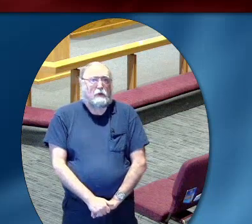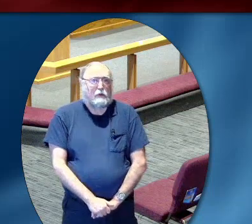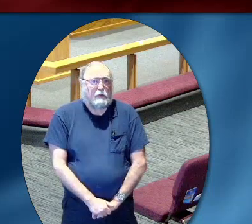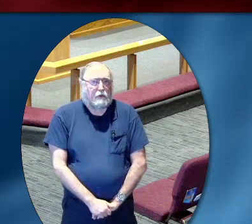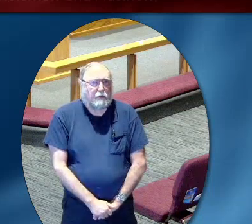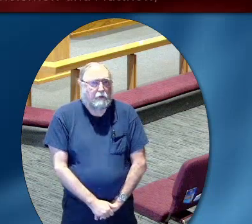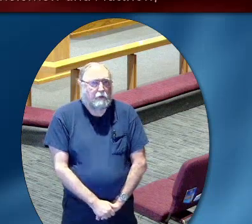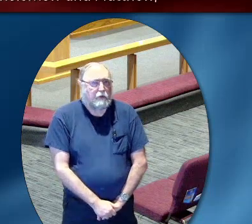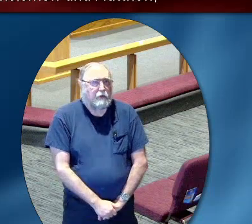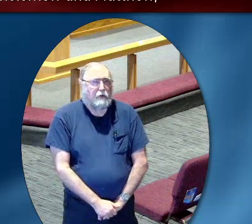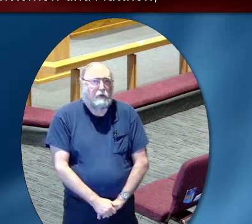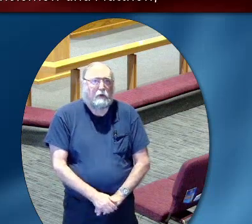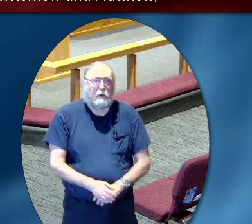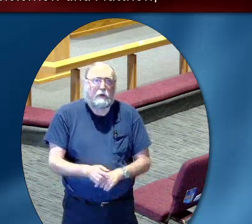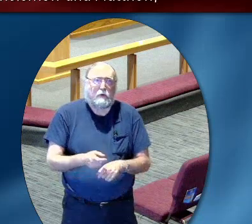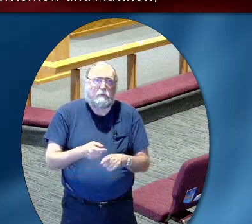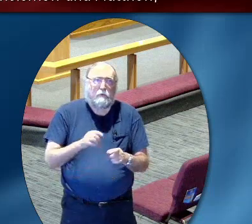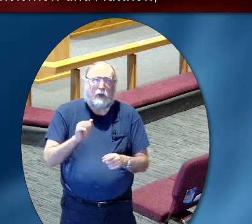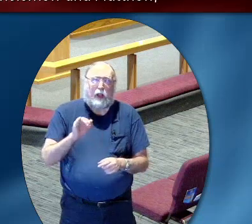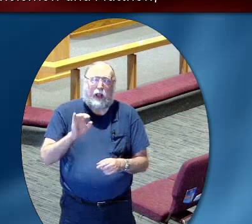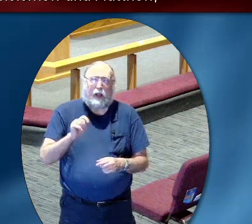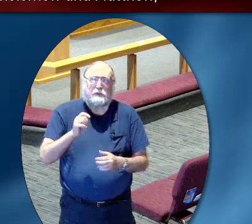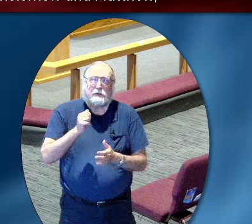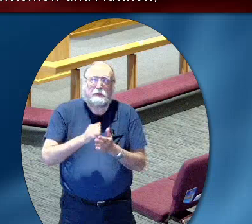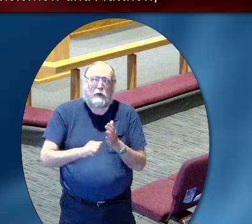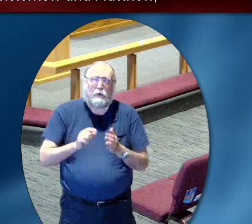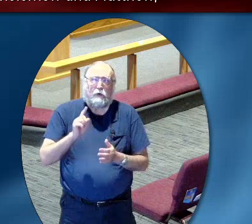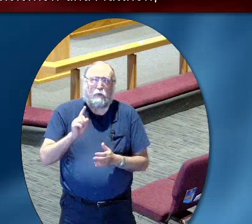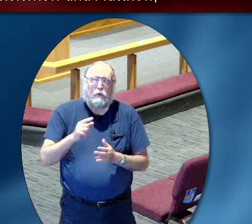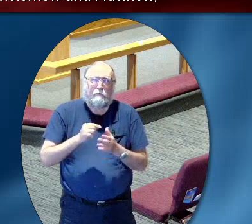The first reading is from Acts 1.